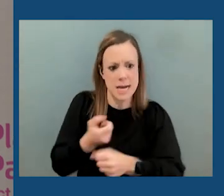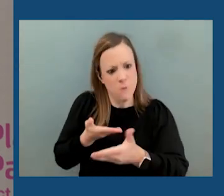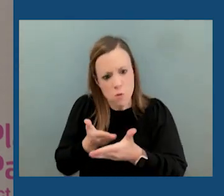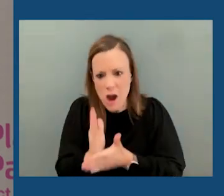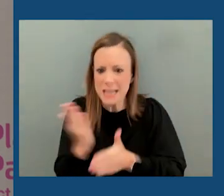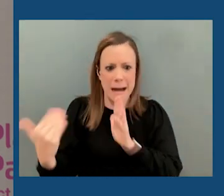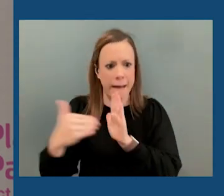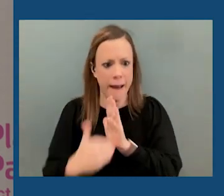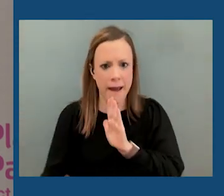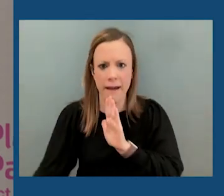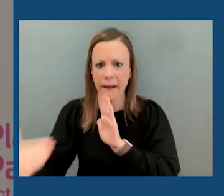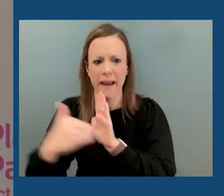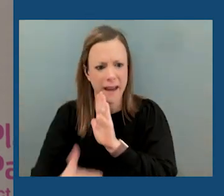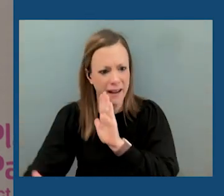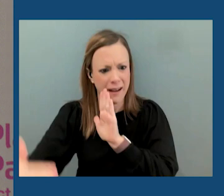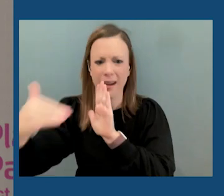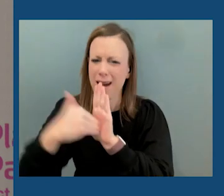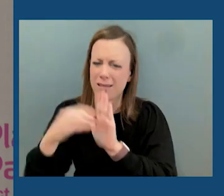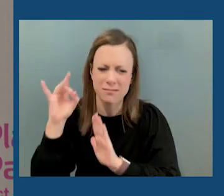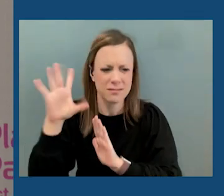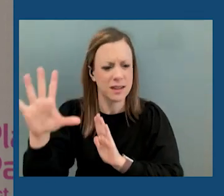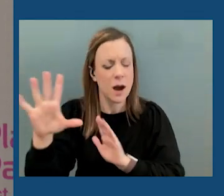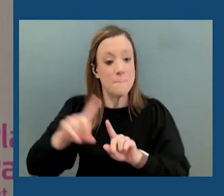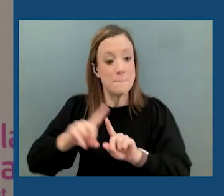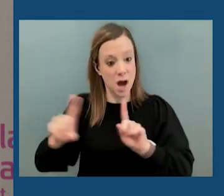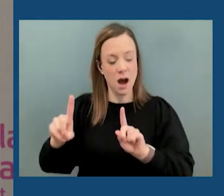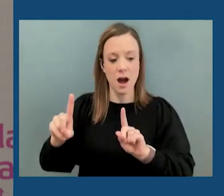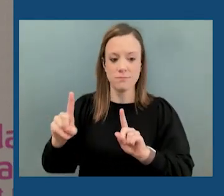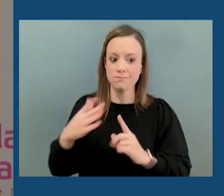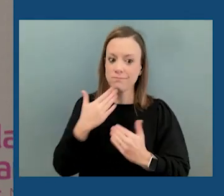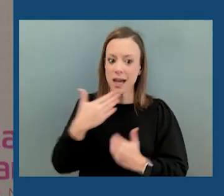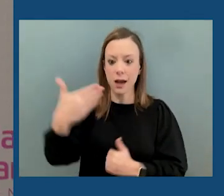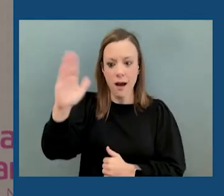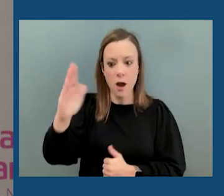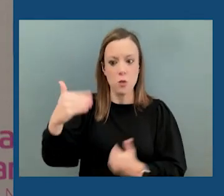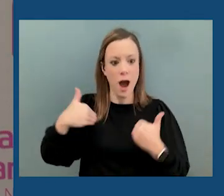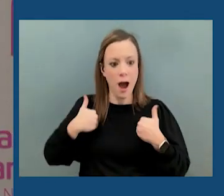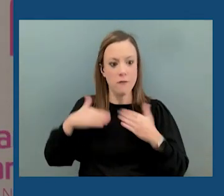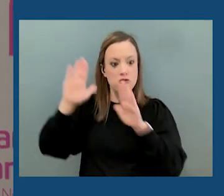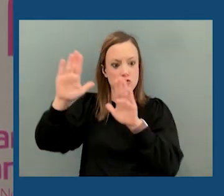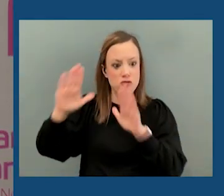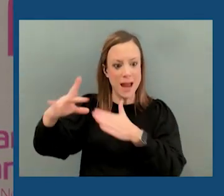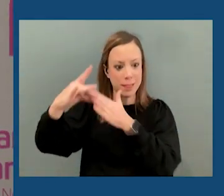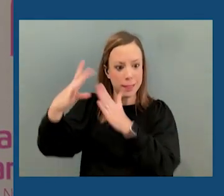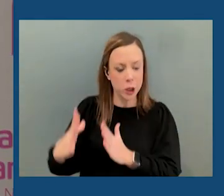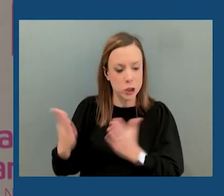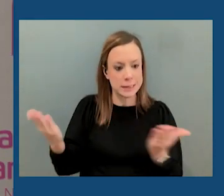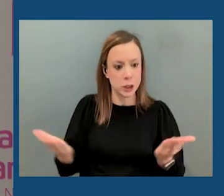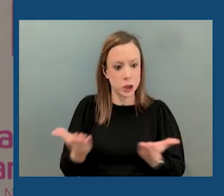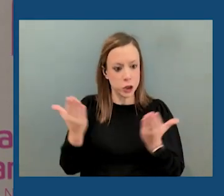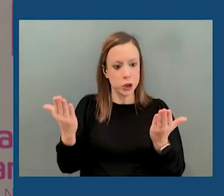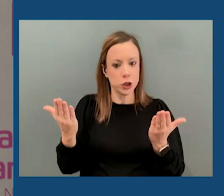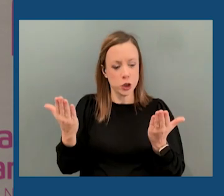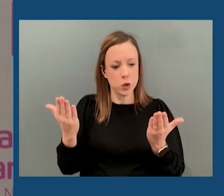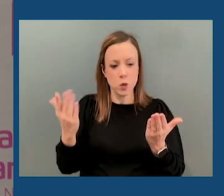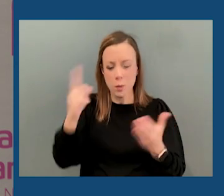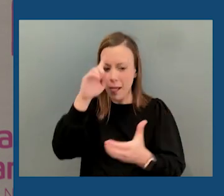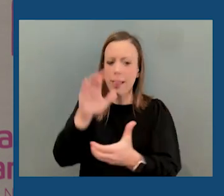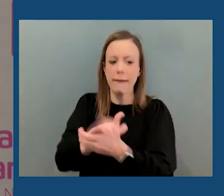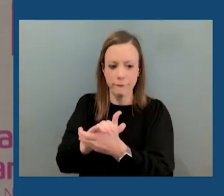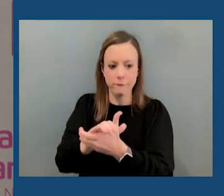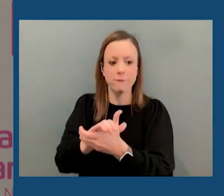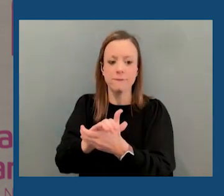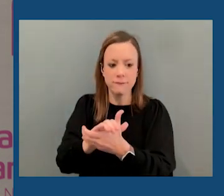you do have great leaders here in New York, great members of the legislature who always believe that a